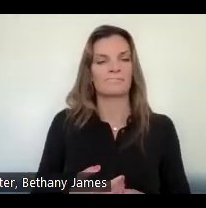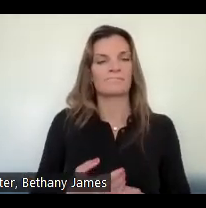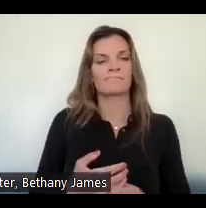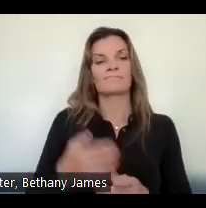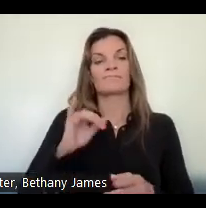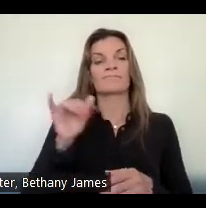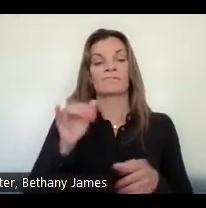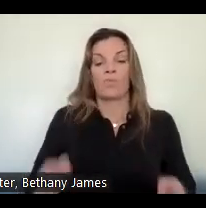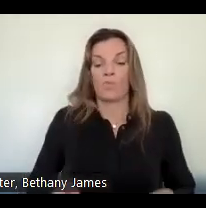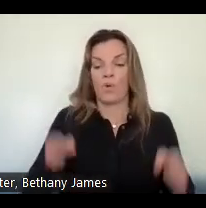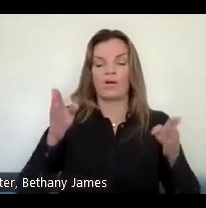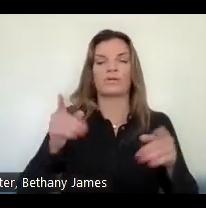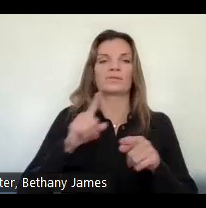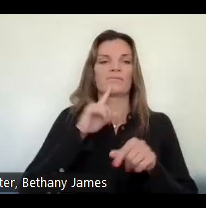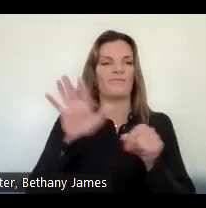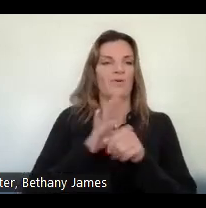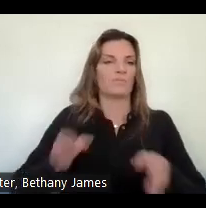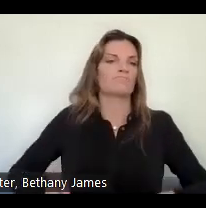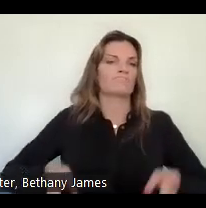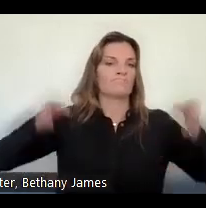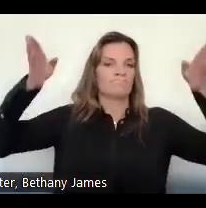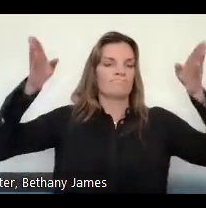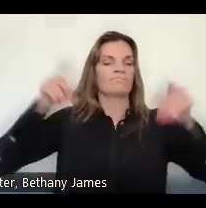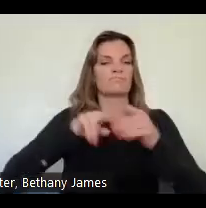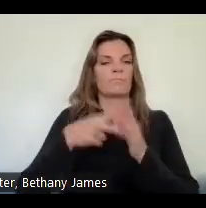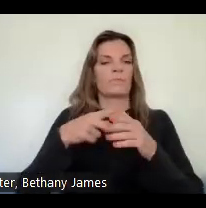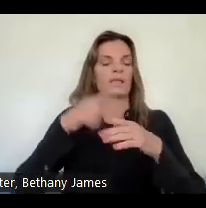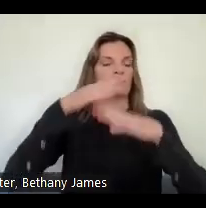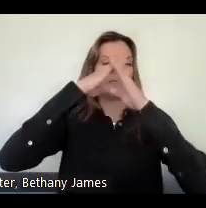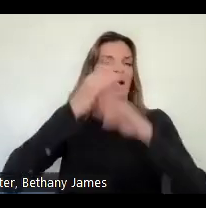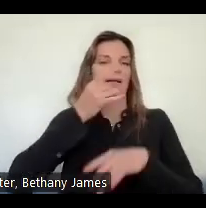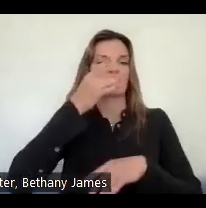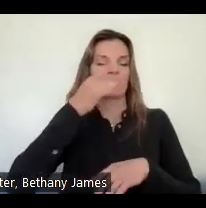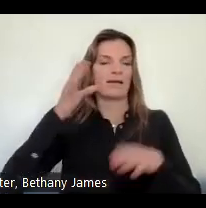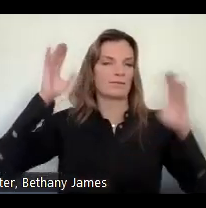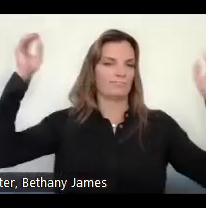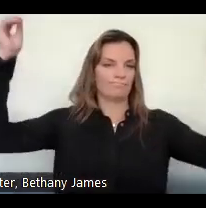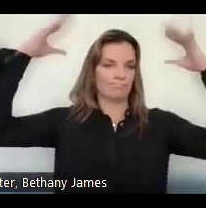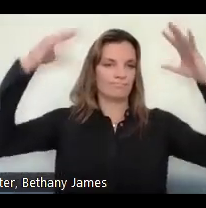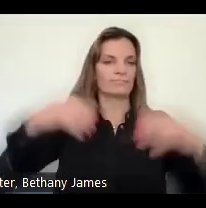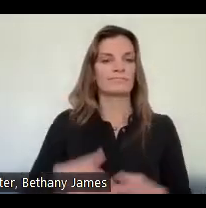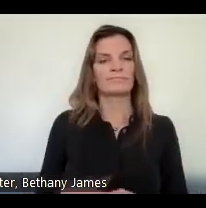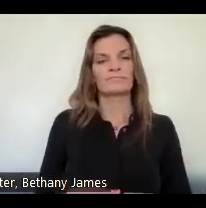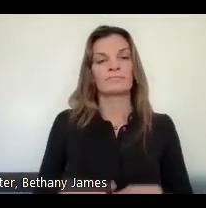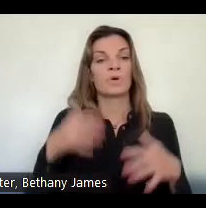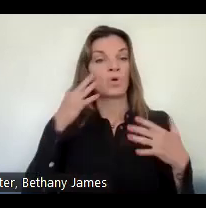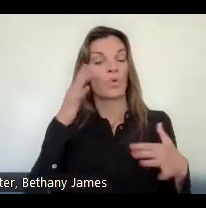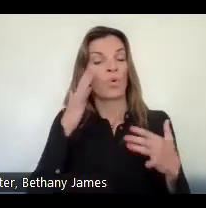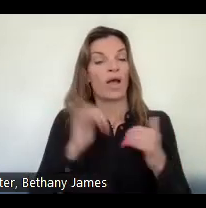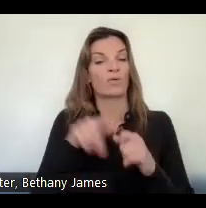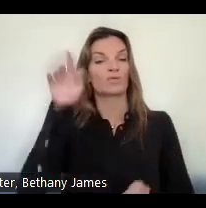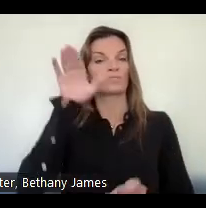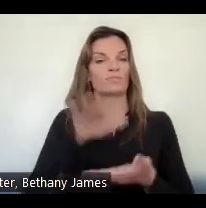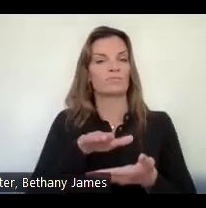cubicle walls to block the overhead lighting for that employee. And then for noise sensitivity, those noise